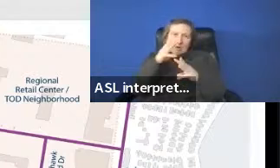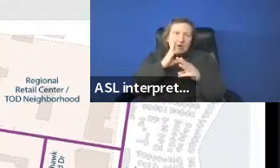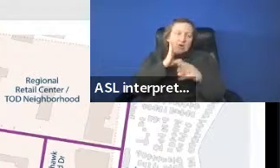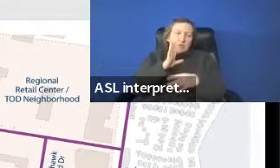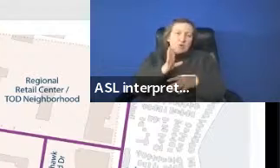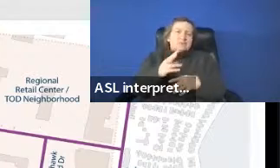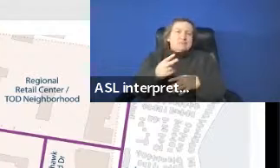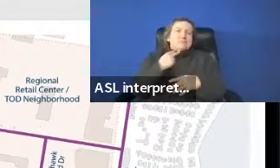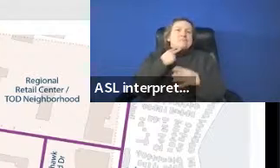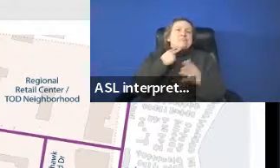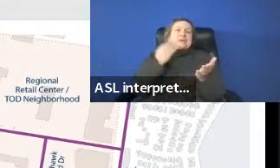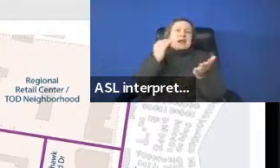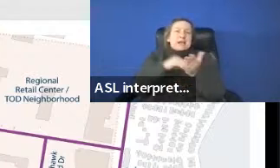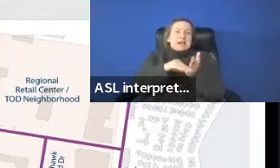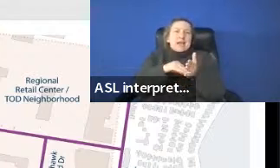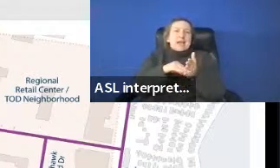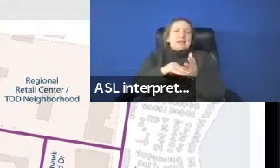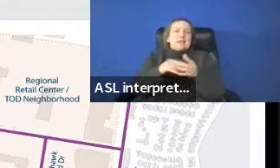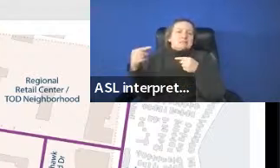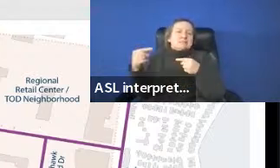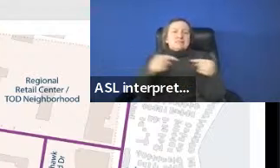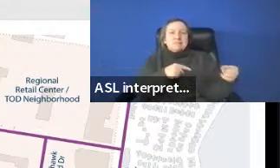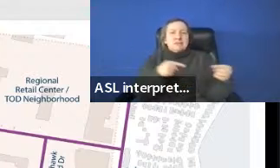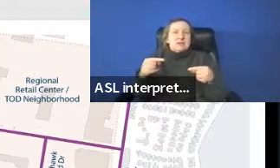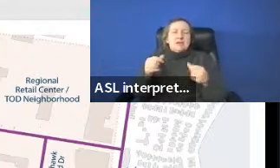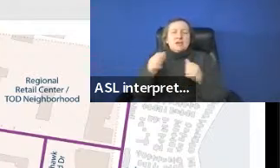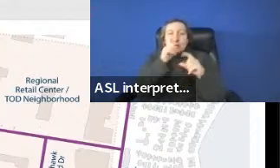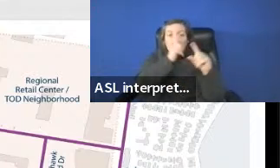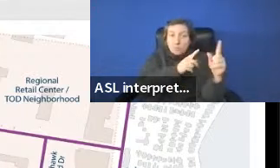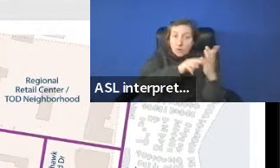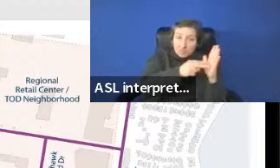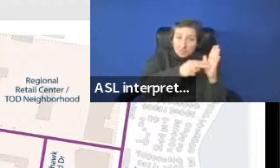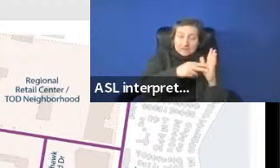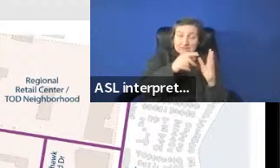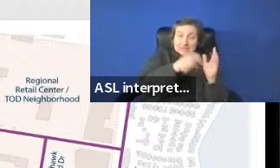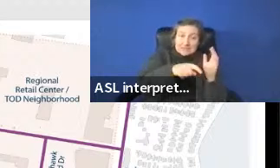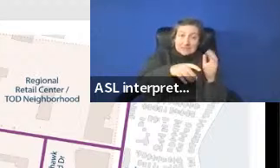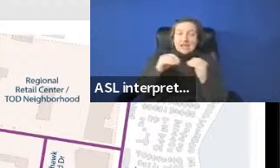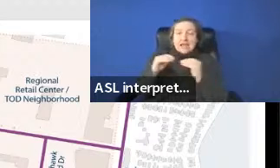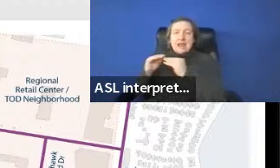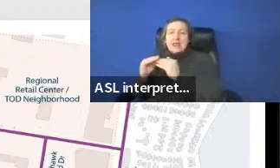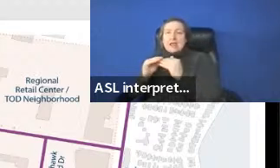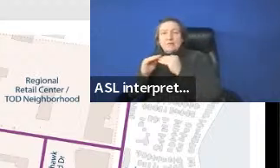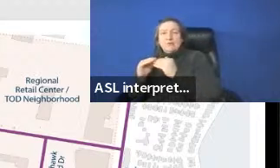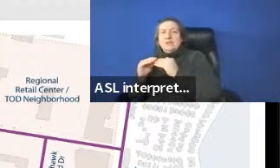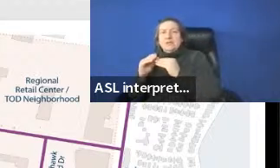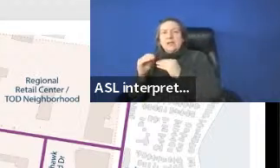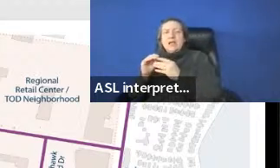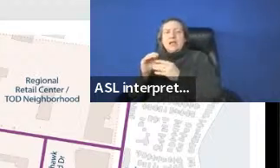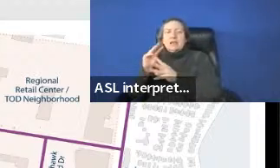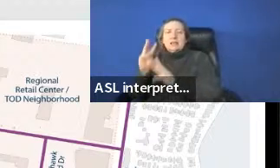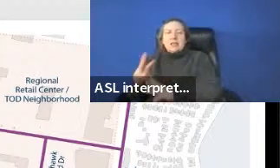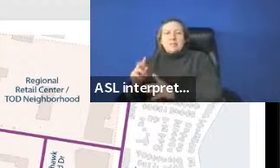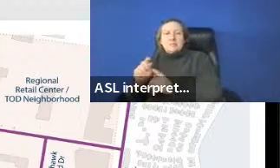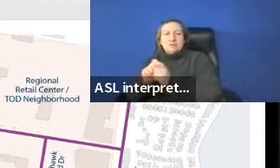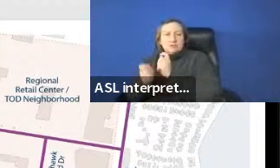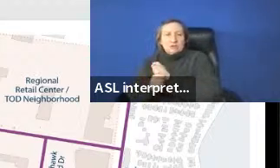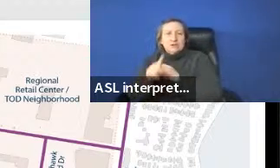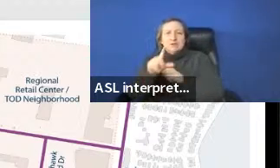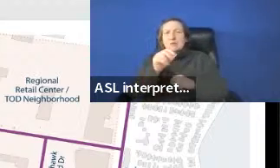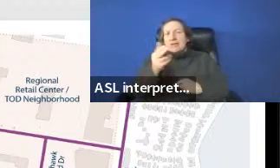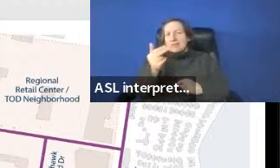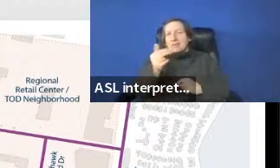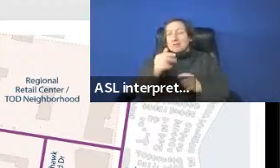yourself again in a standoff between the purpose and need statements and equity and climate change. In 2013, it was found that adding